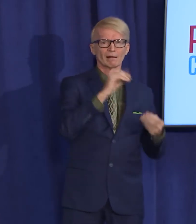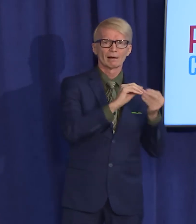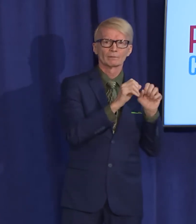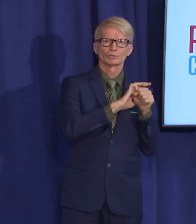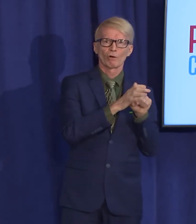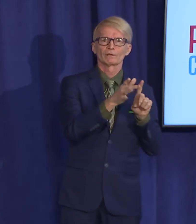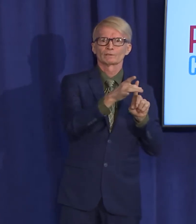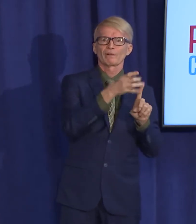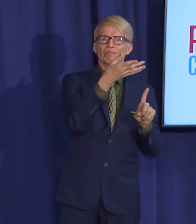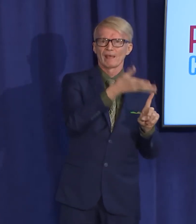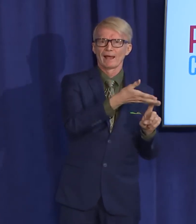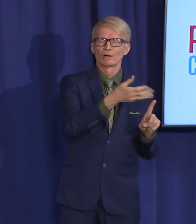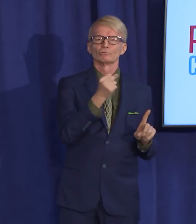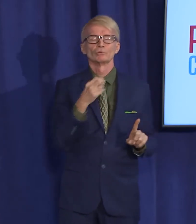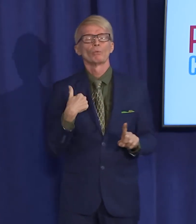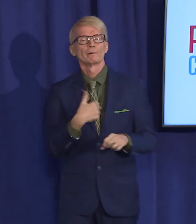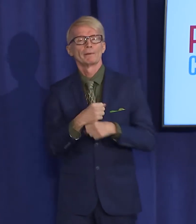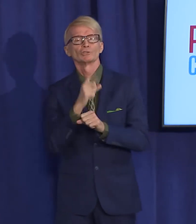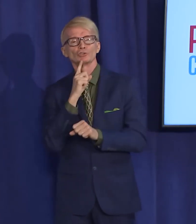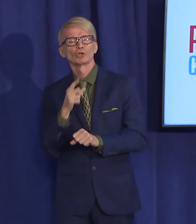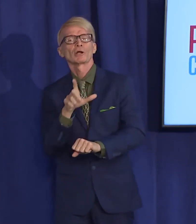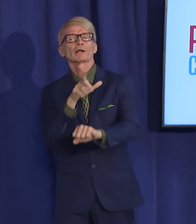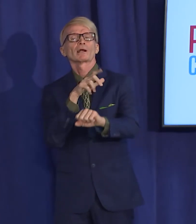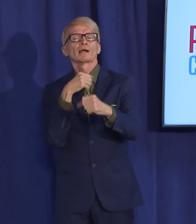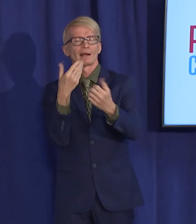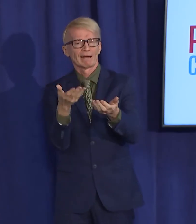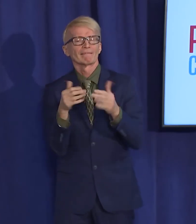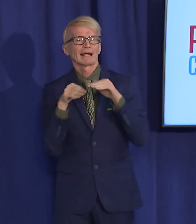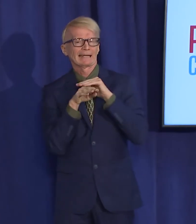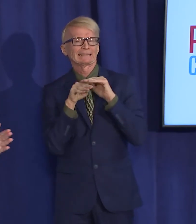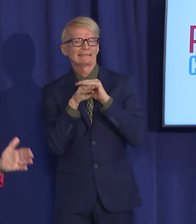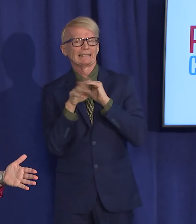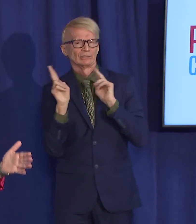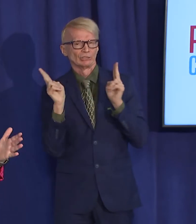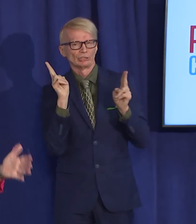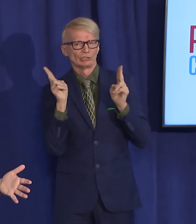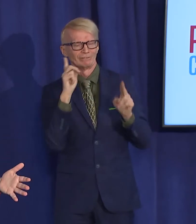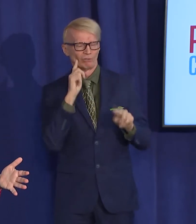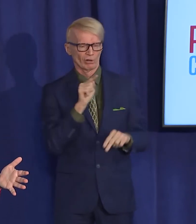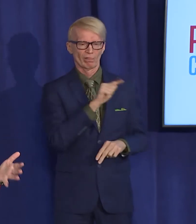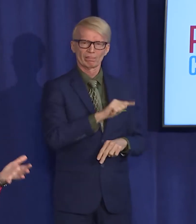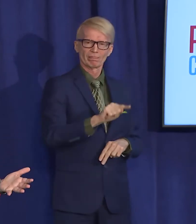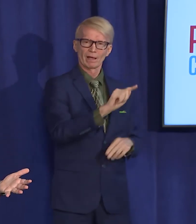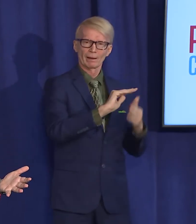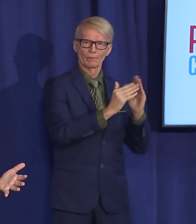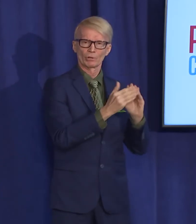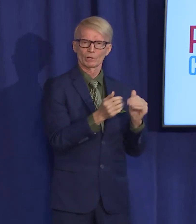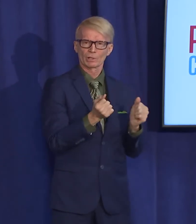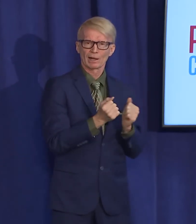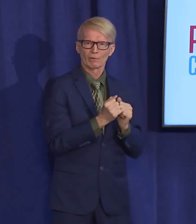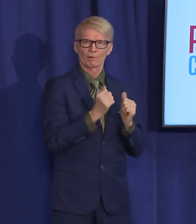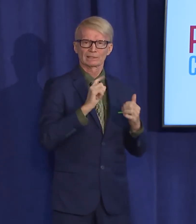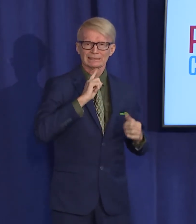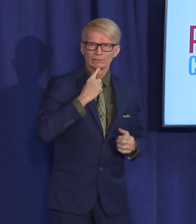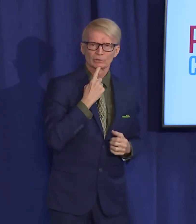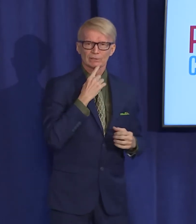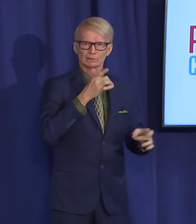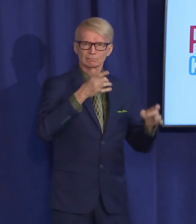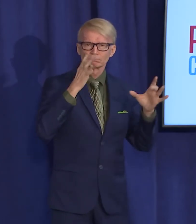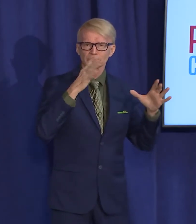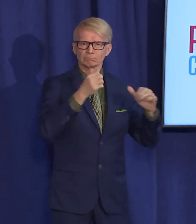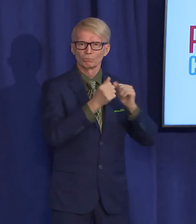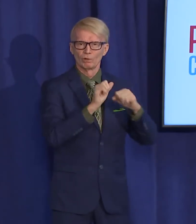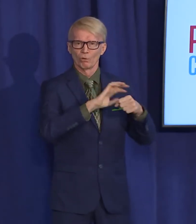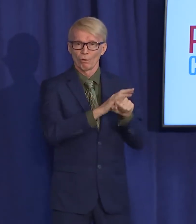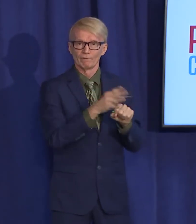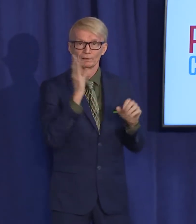sure that there is access in a way that both gets at people with the most severe outcomes from COVID, as well as the people least